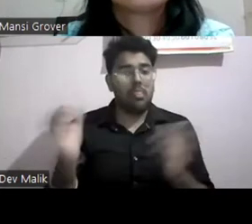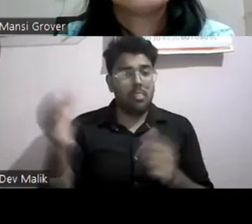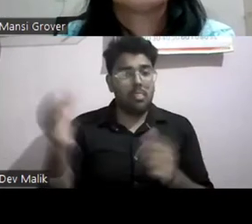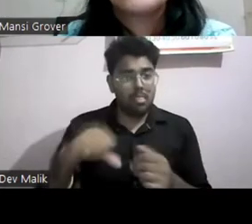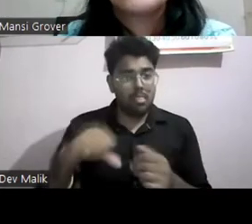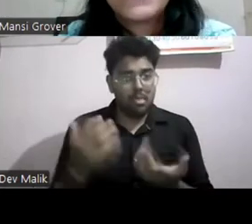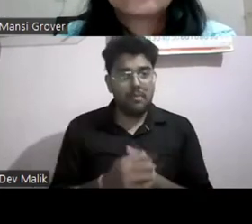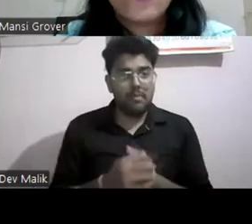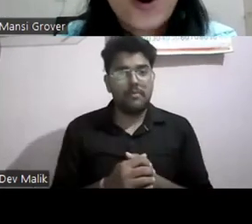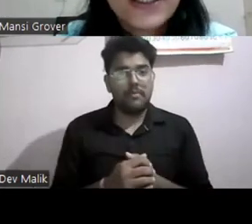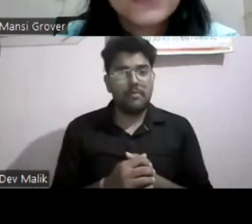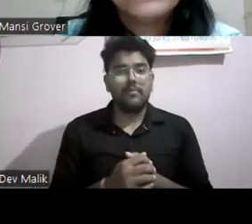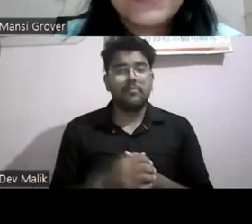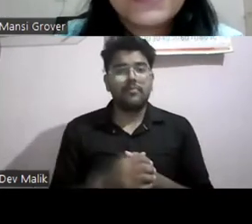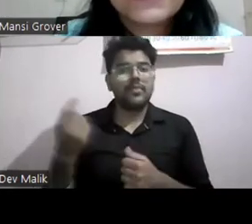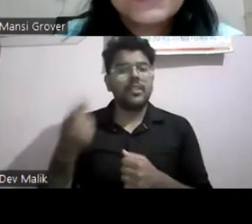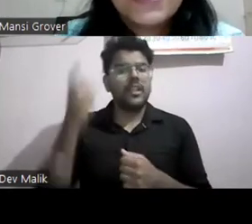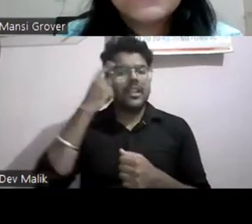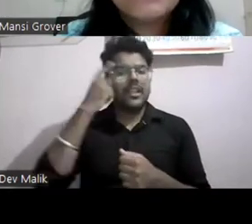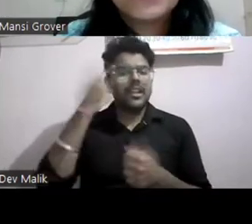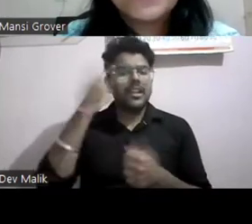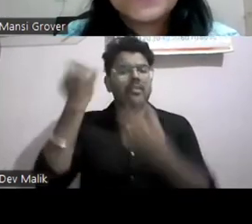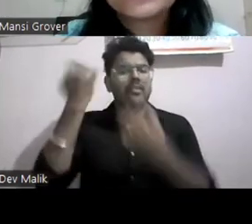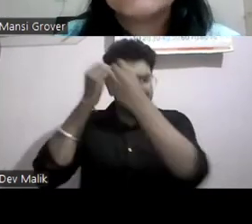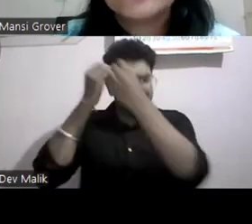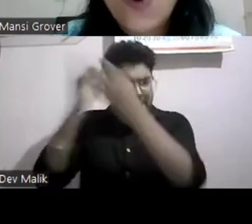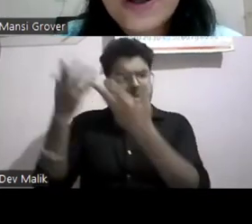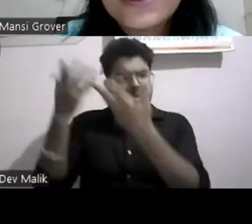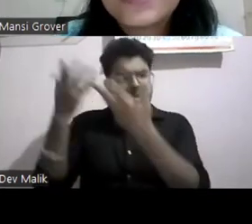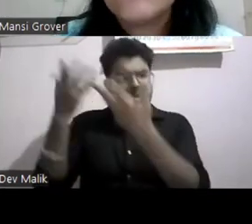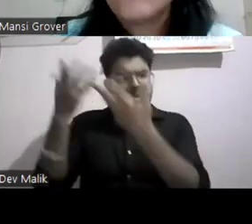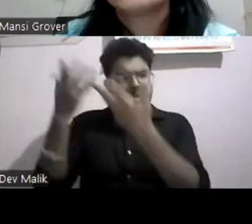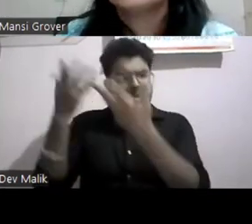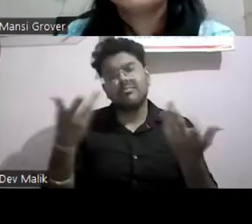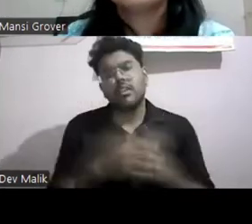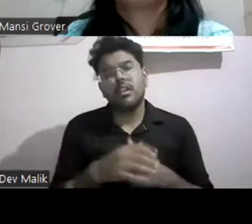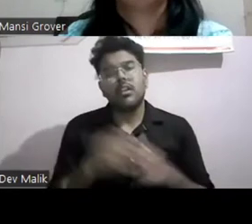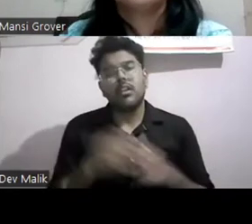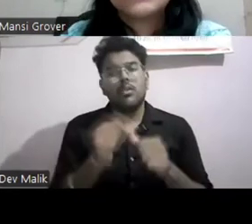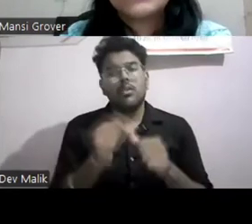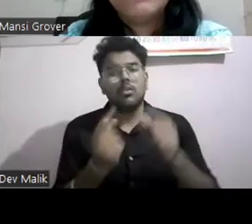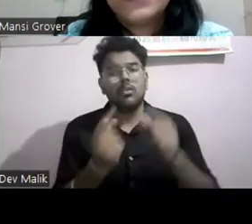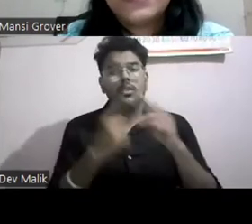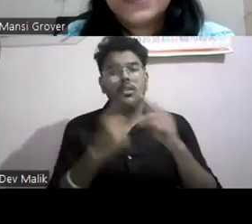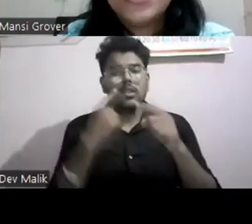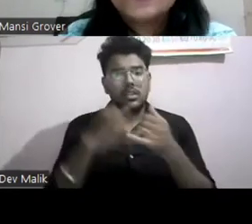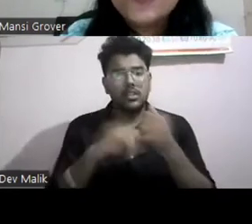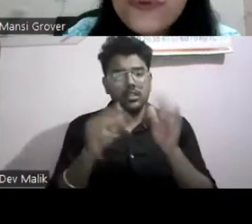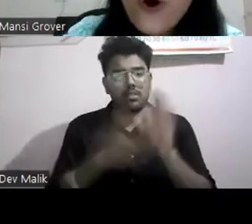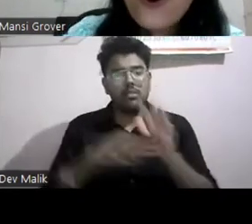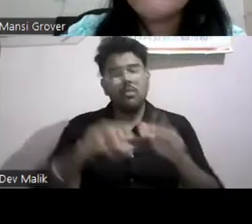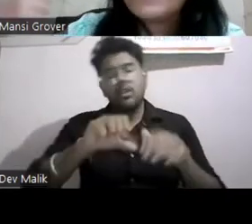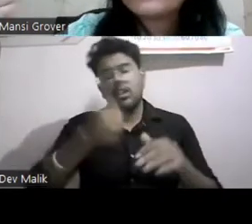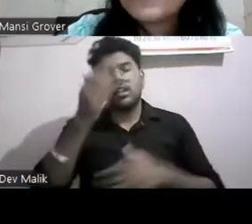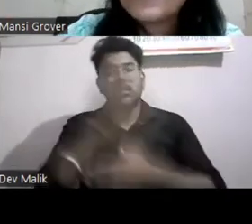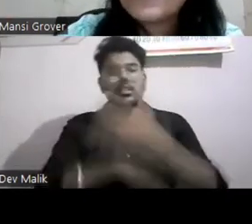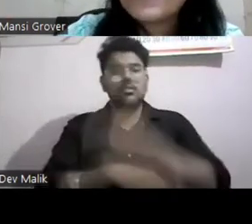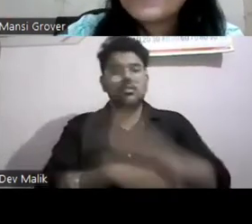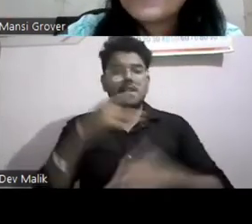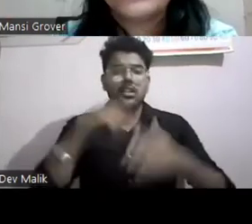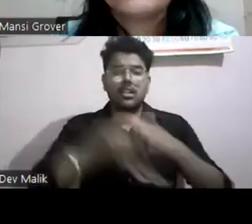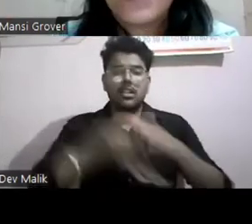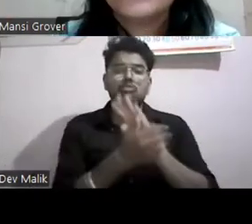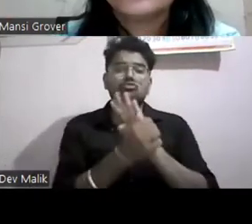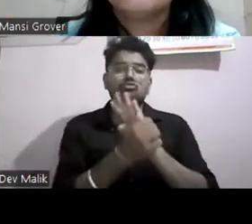some sort of extraordinariness in a person with autism or in a person with disability, you fall back